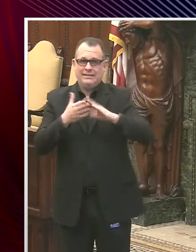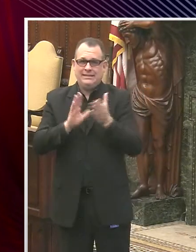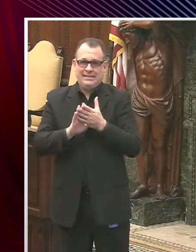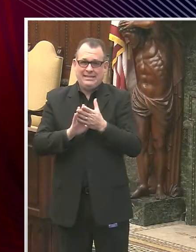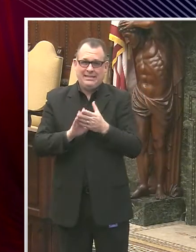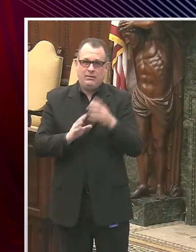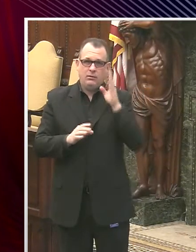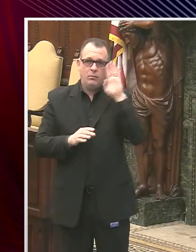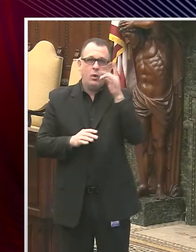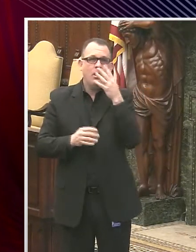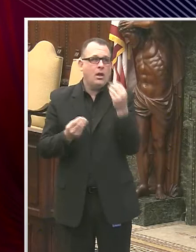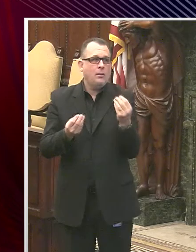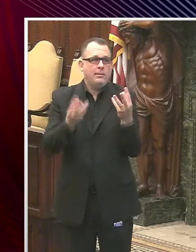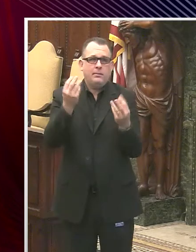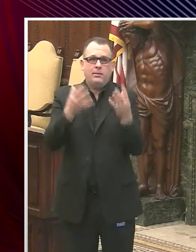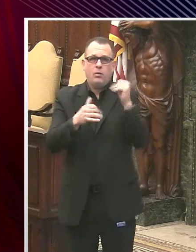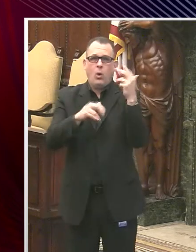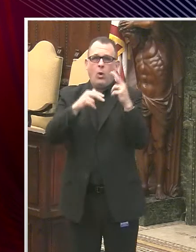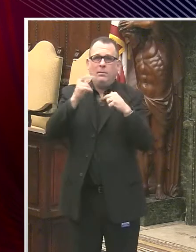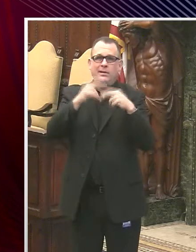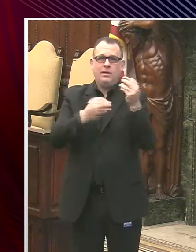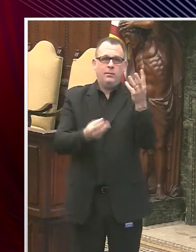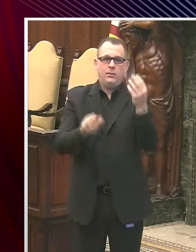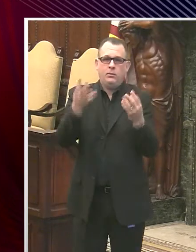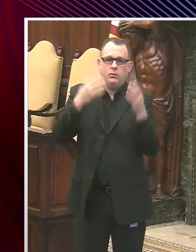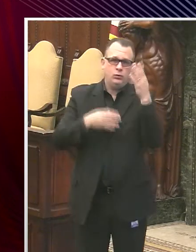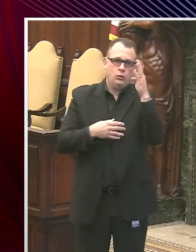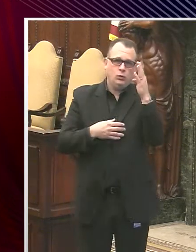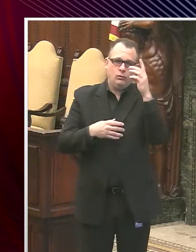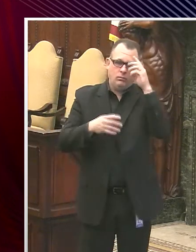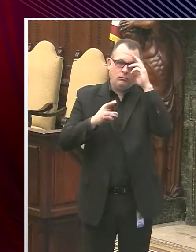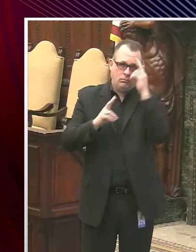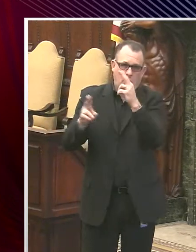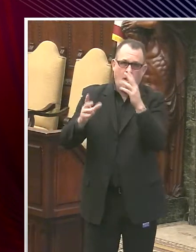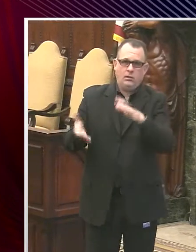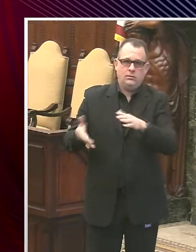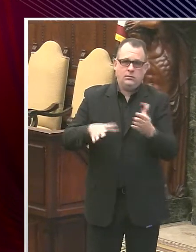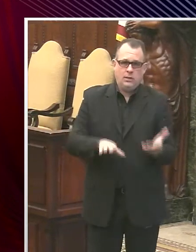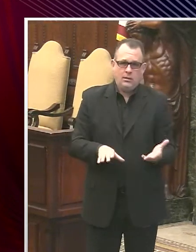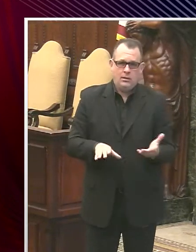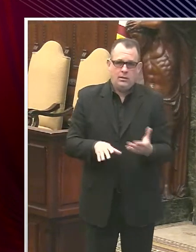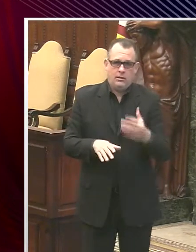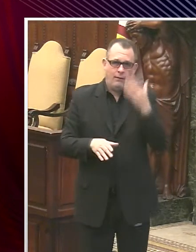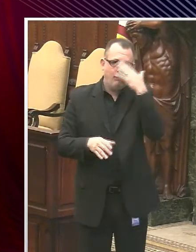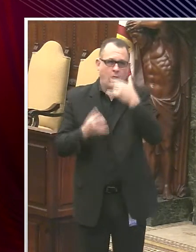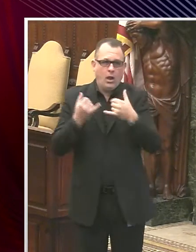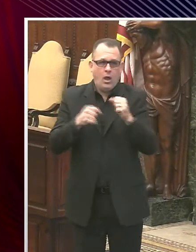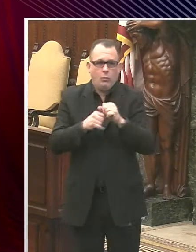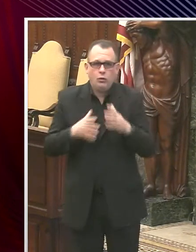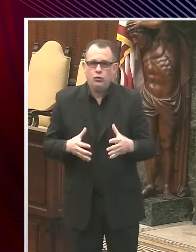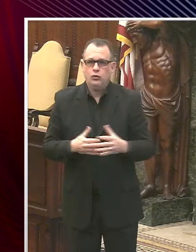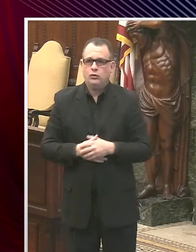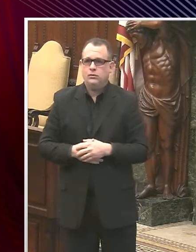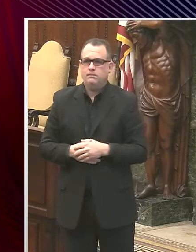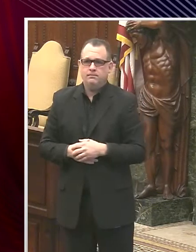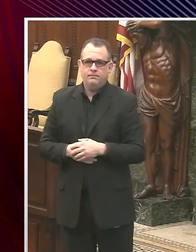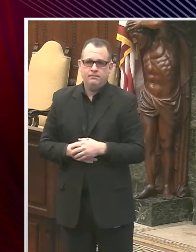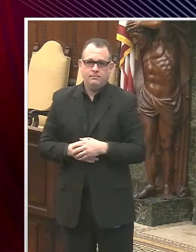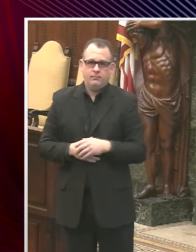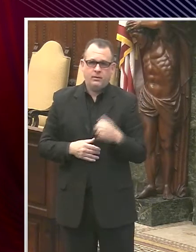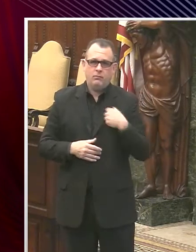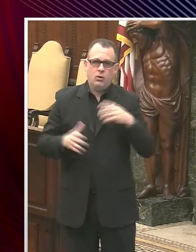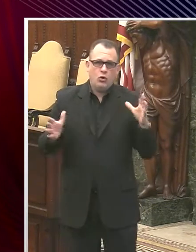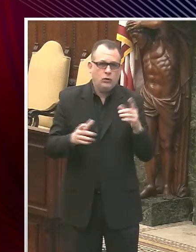in honor of those lost to COVID-19 and to support our frontline workers. I encourage everyone to take time to reflect